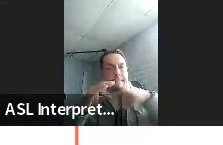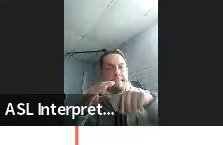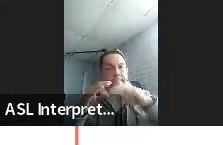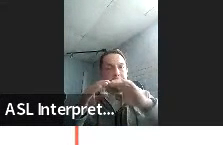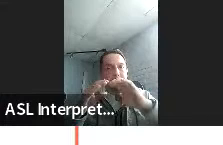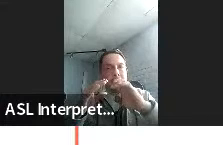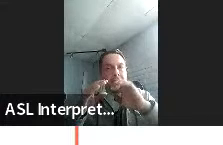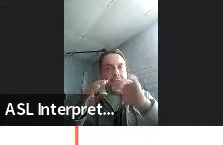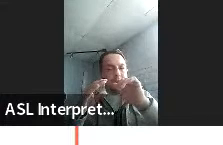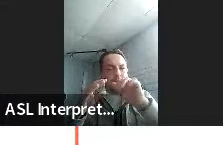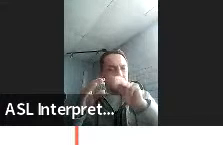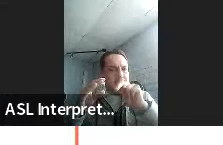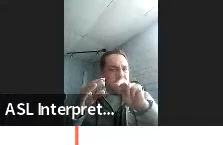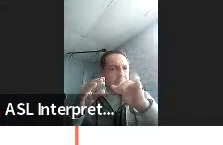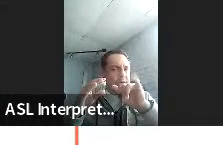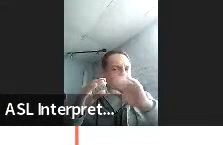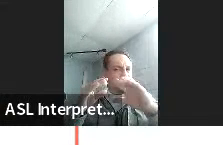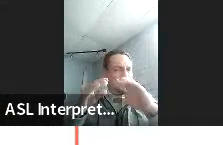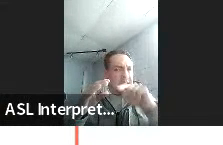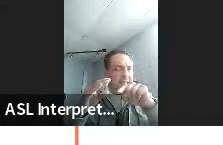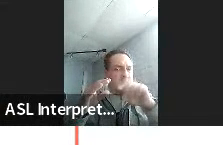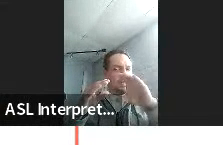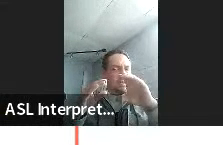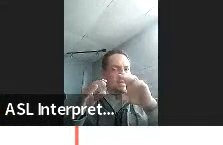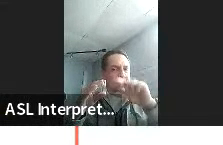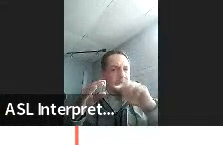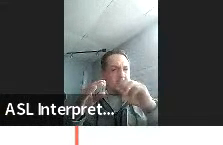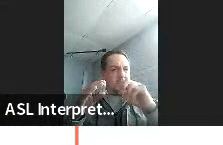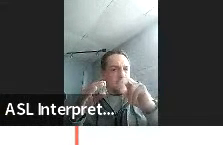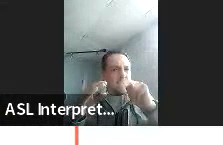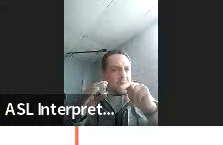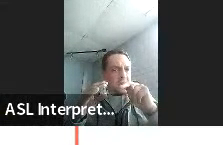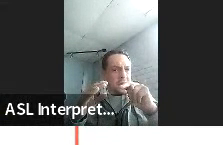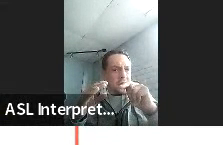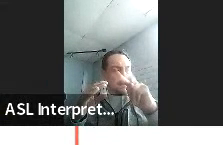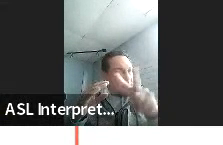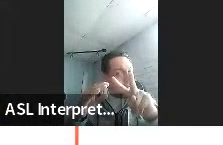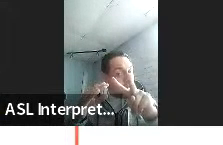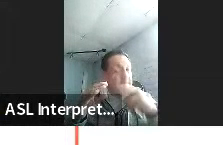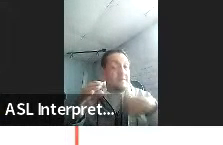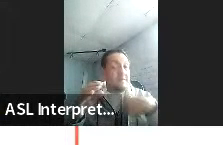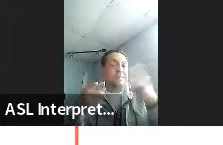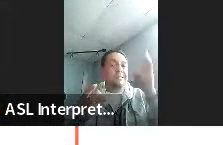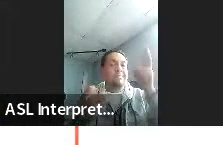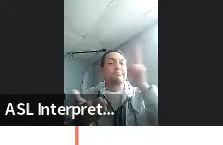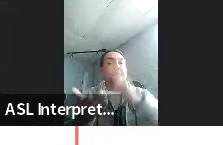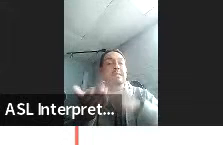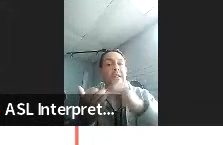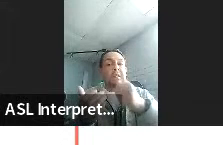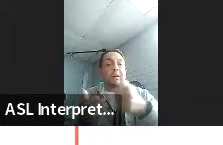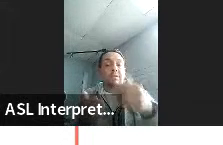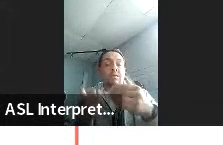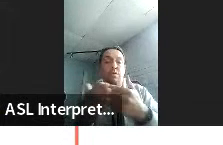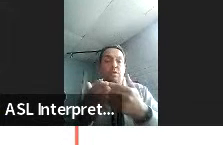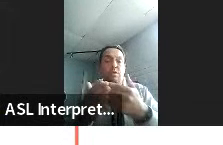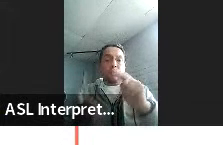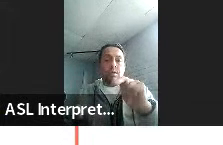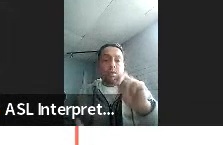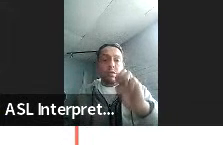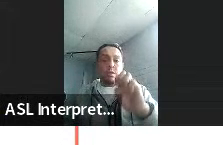economicopportunity@planning.nyc.gov. You can sign up for our newsletter through there and as well as through our